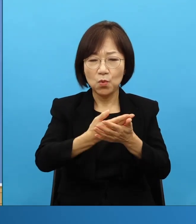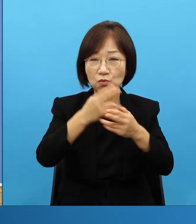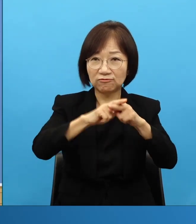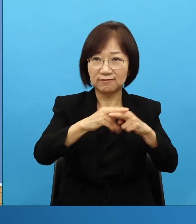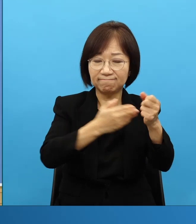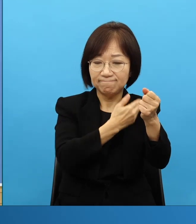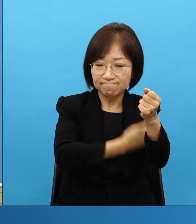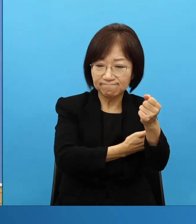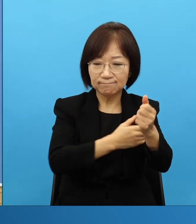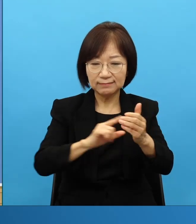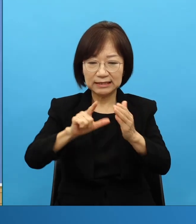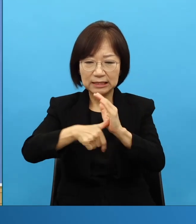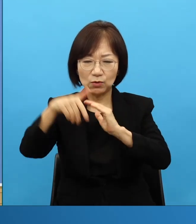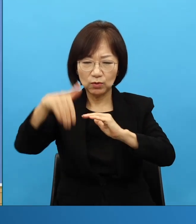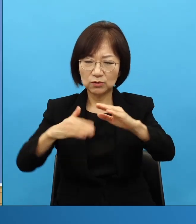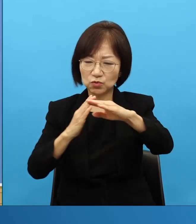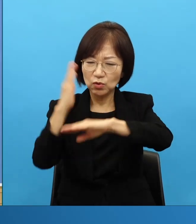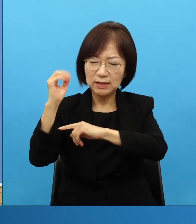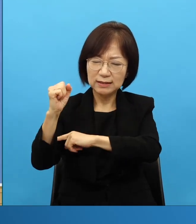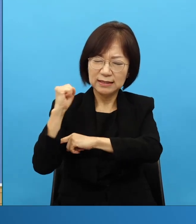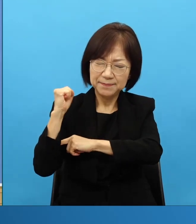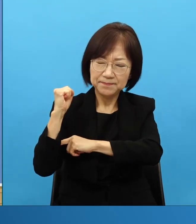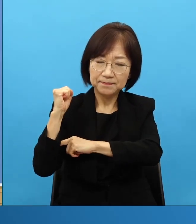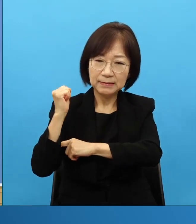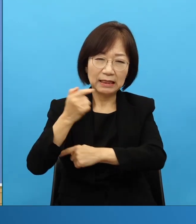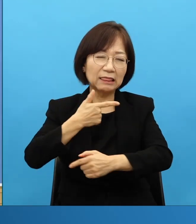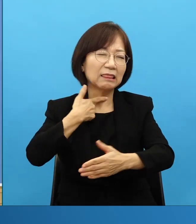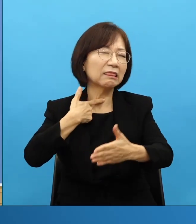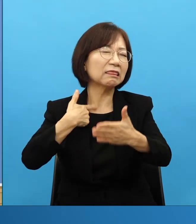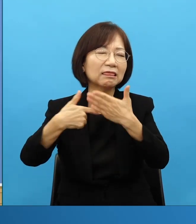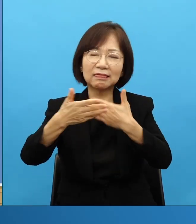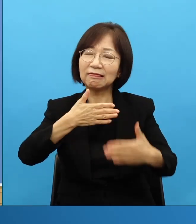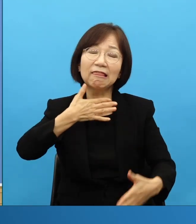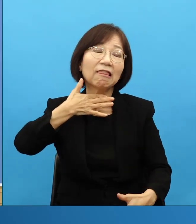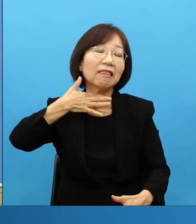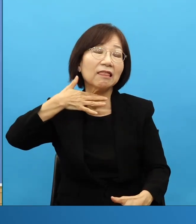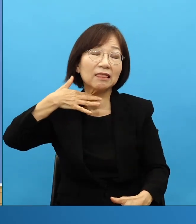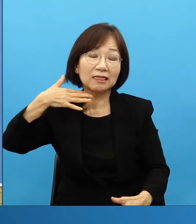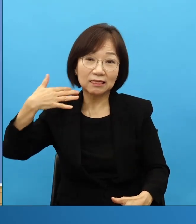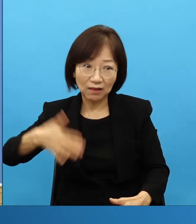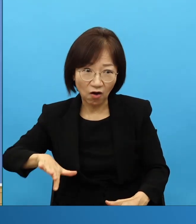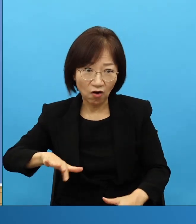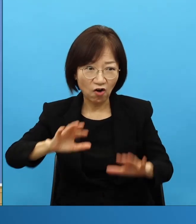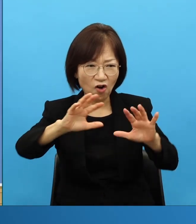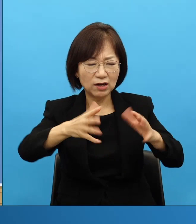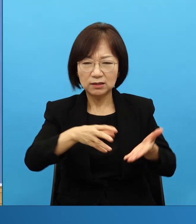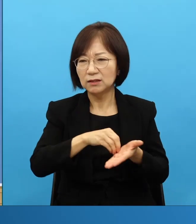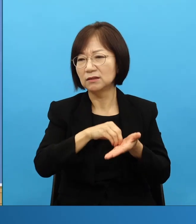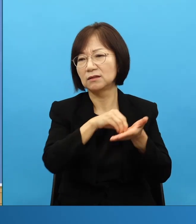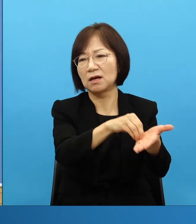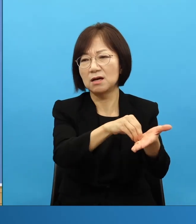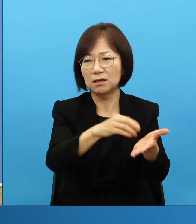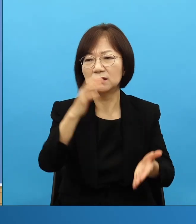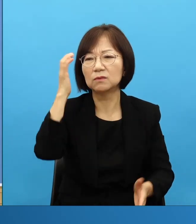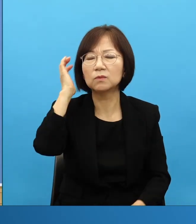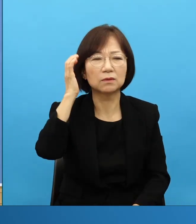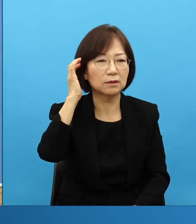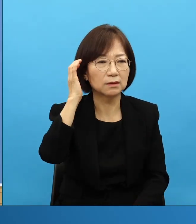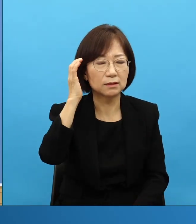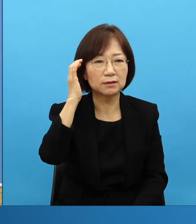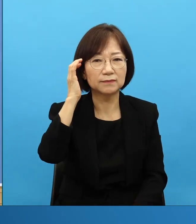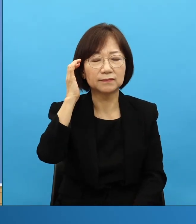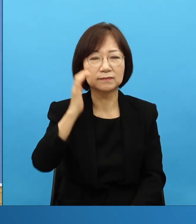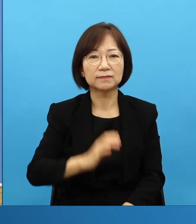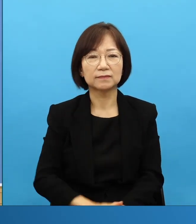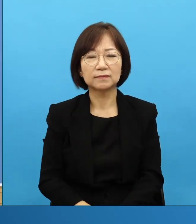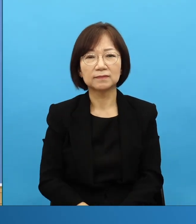They're living their lives, not able to experience even once the power of the throne, the power of 237, and then that transcends time and space, and they live